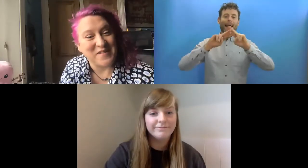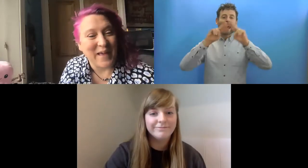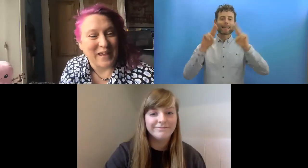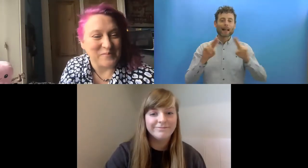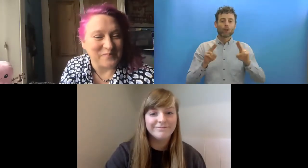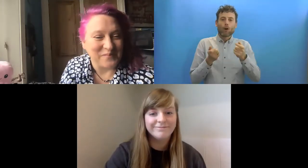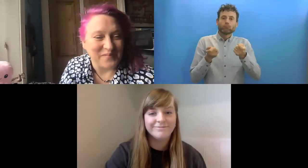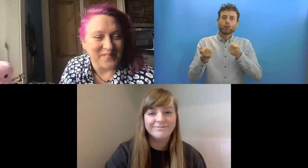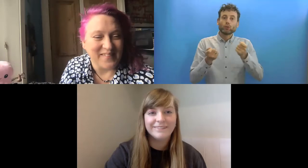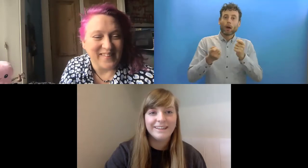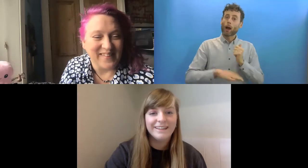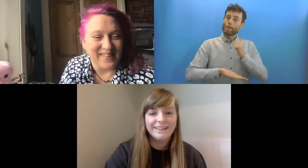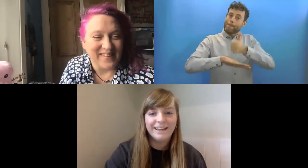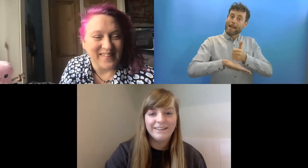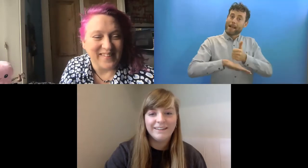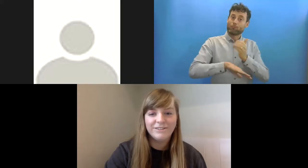to Isabella.